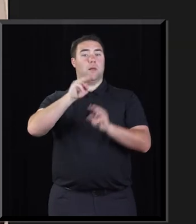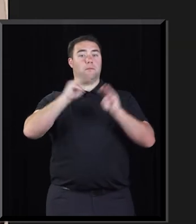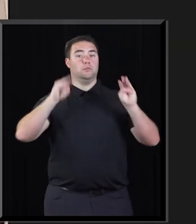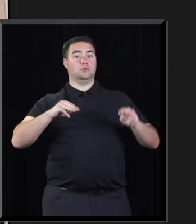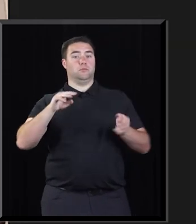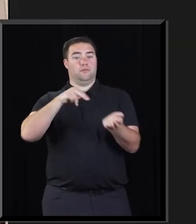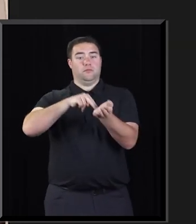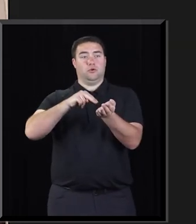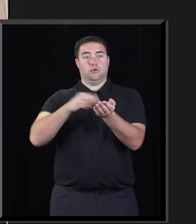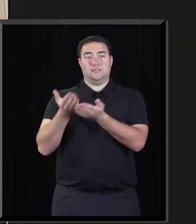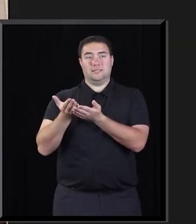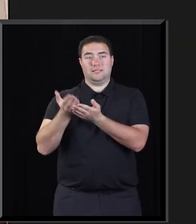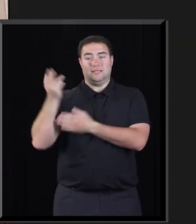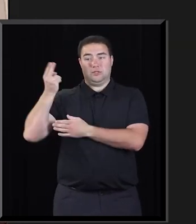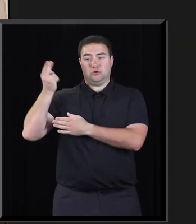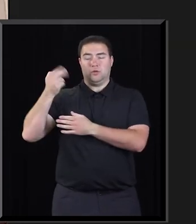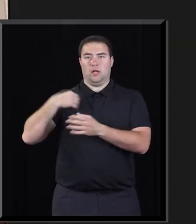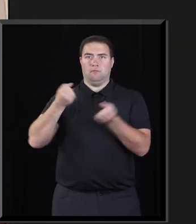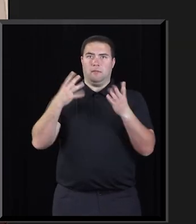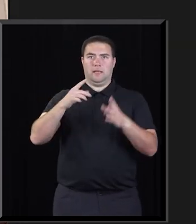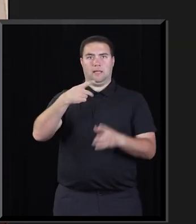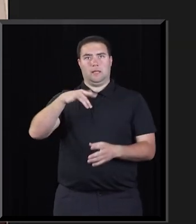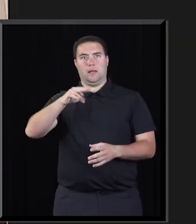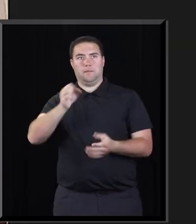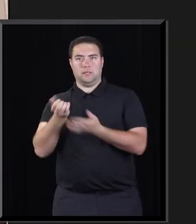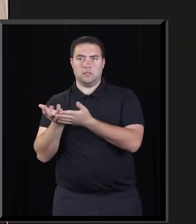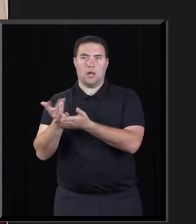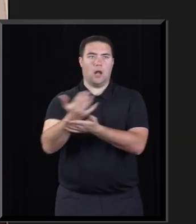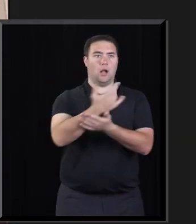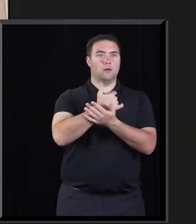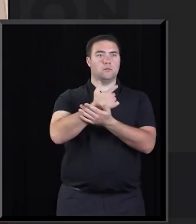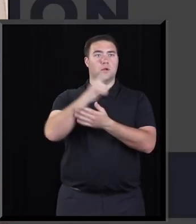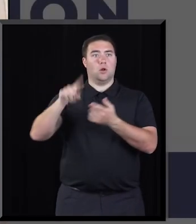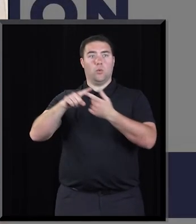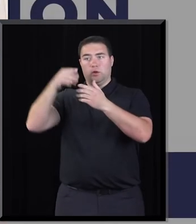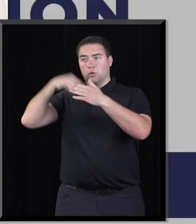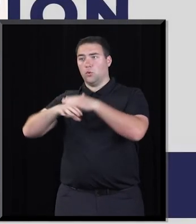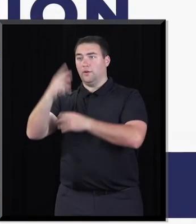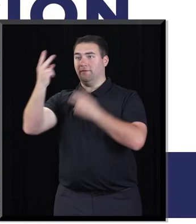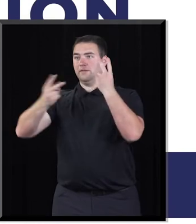extensive collection of nursing pins and can be viewed when visiting the museum.